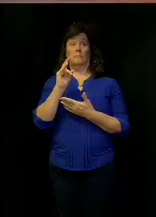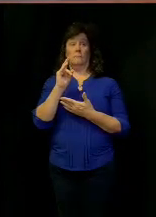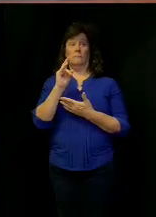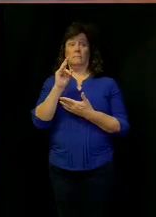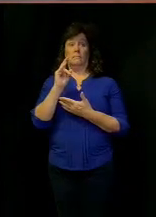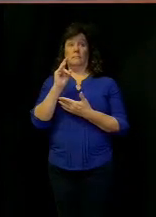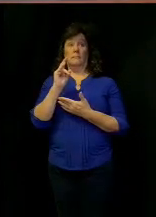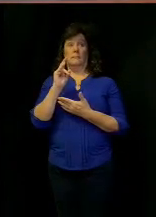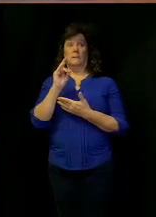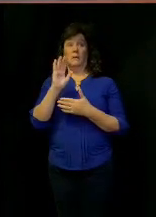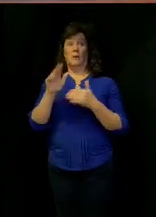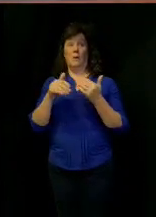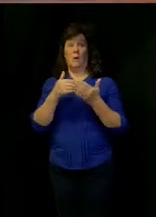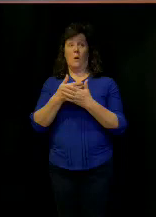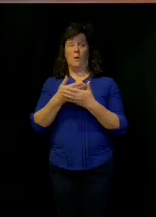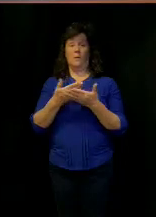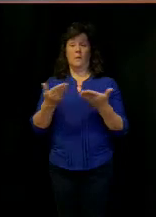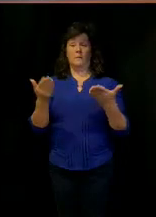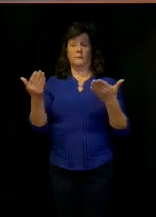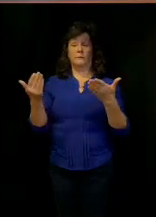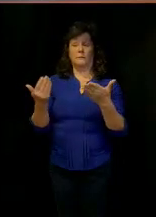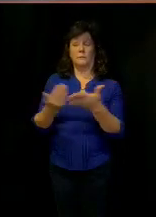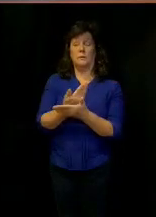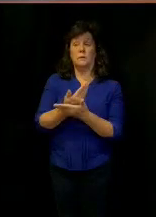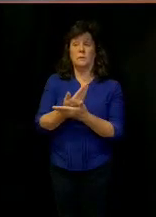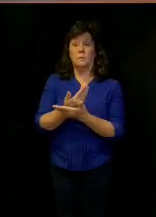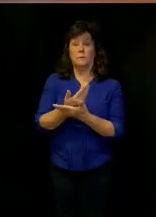The all things new.